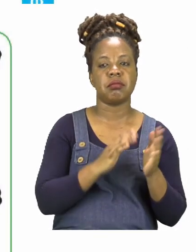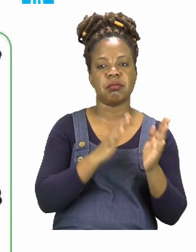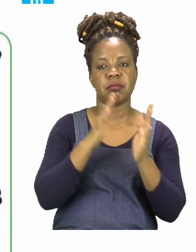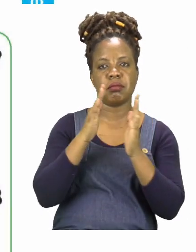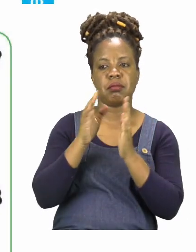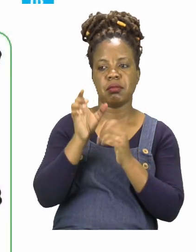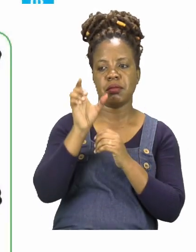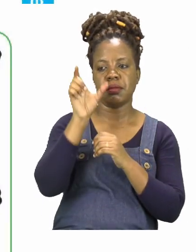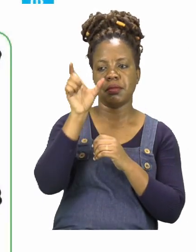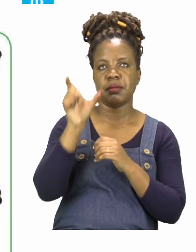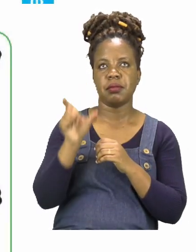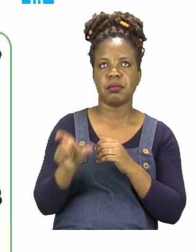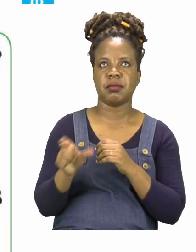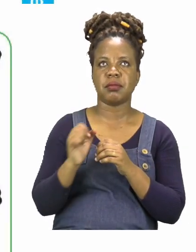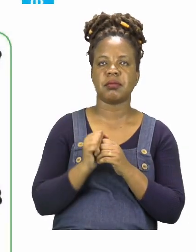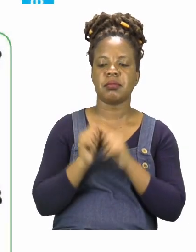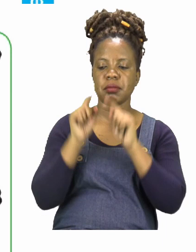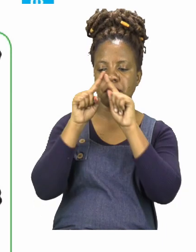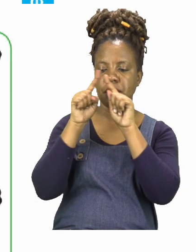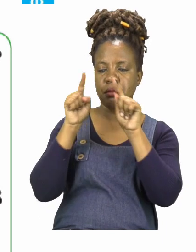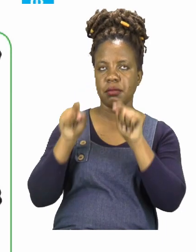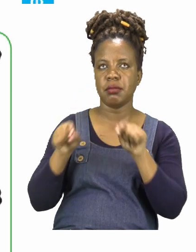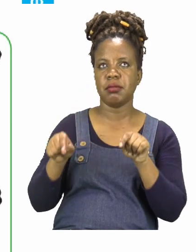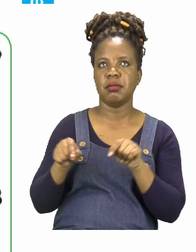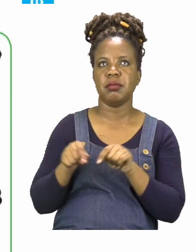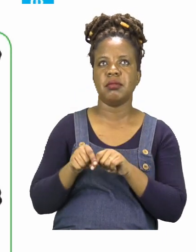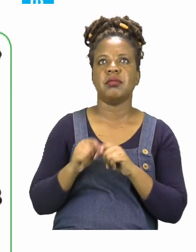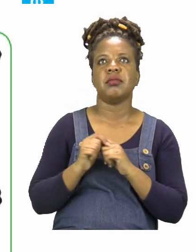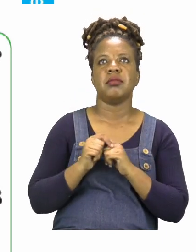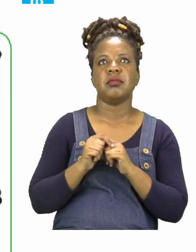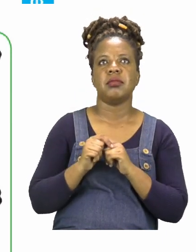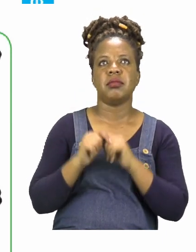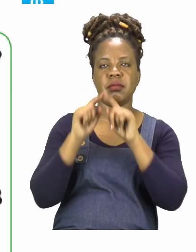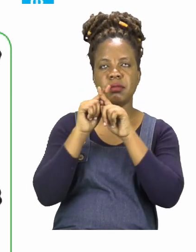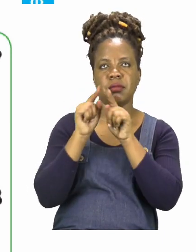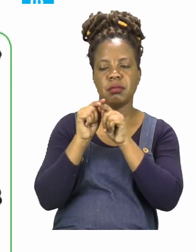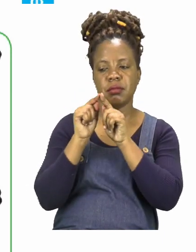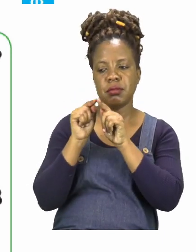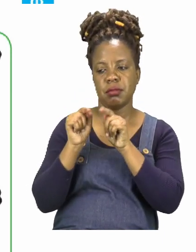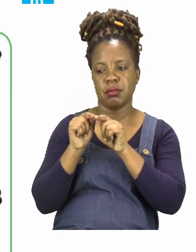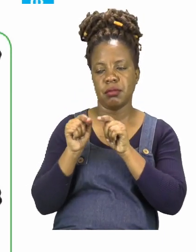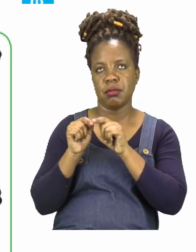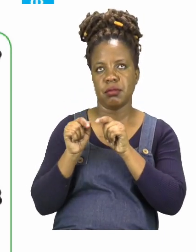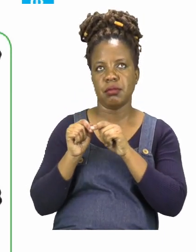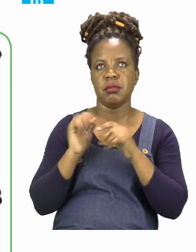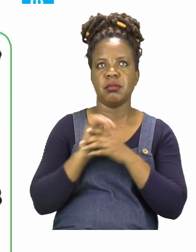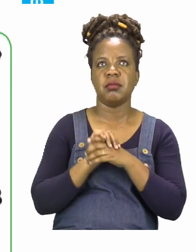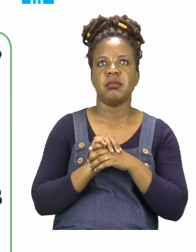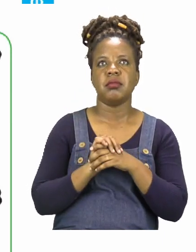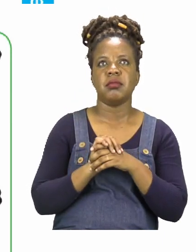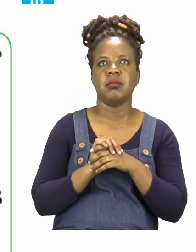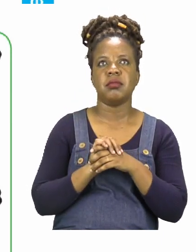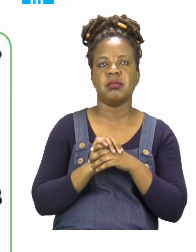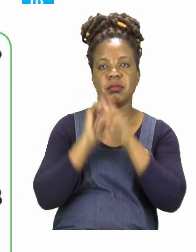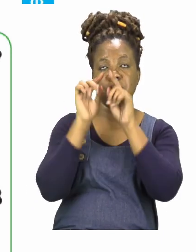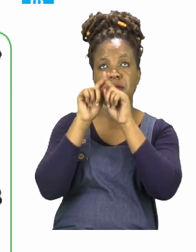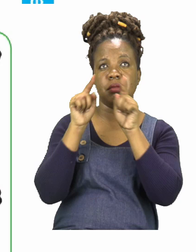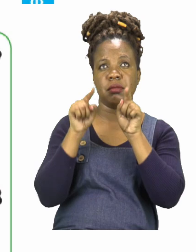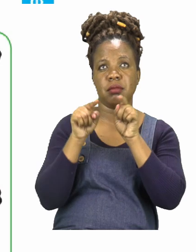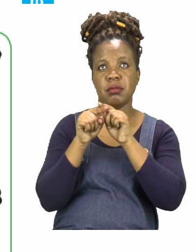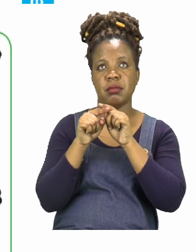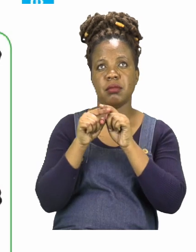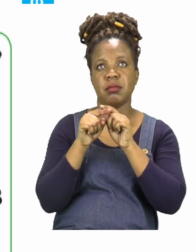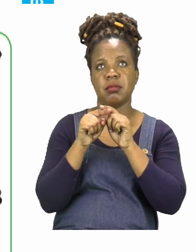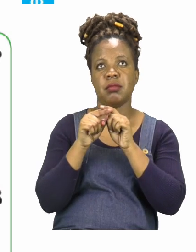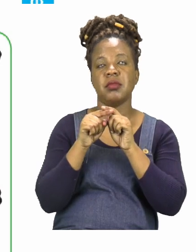We have a box, and in each box there needs to be a number. So the box says box